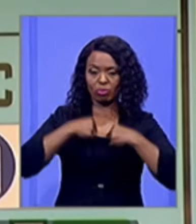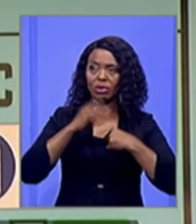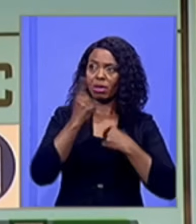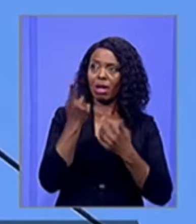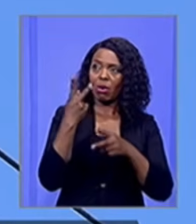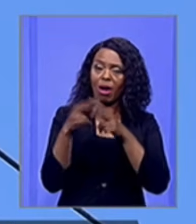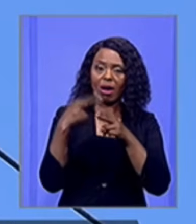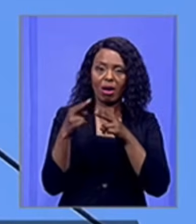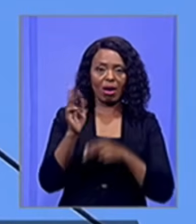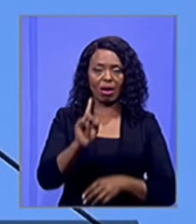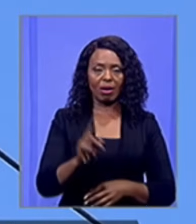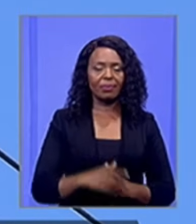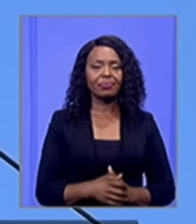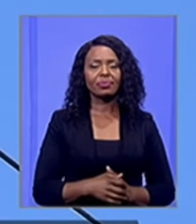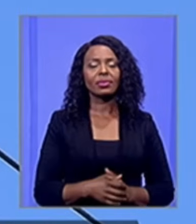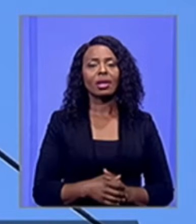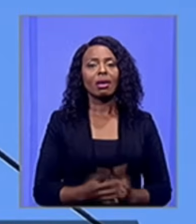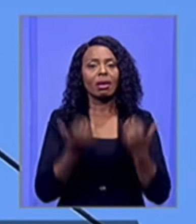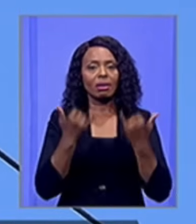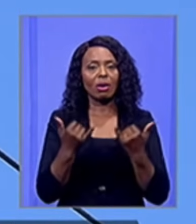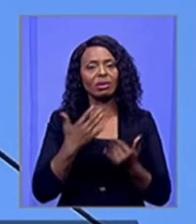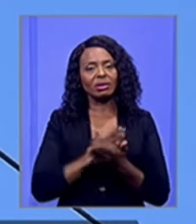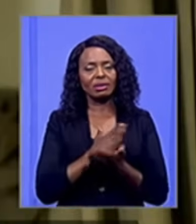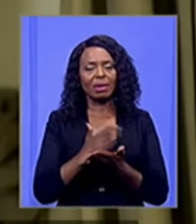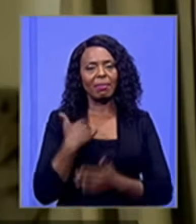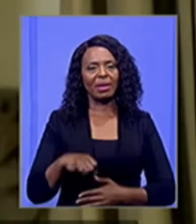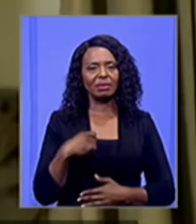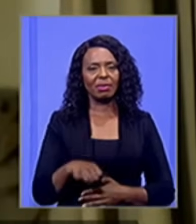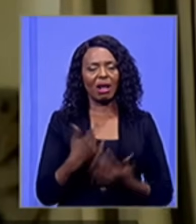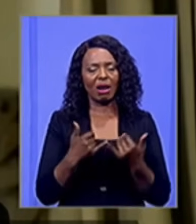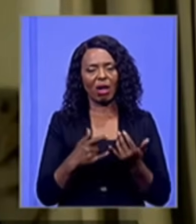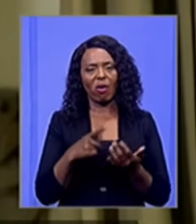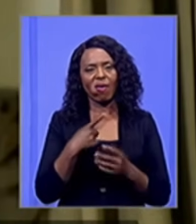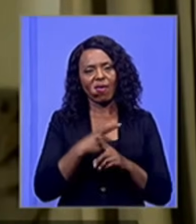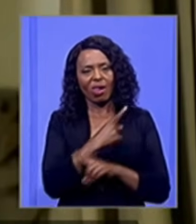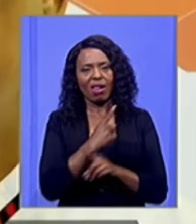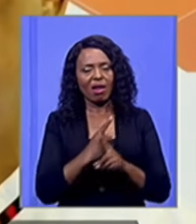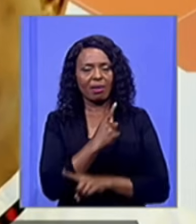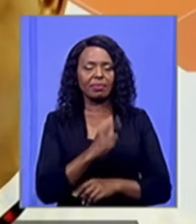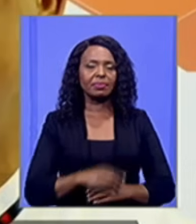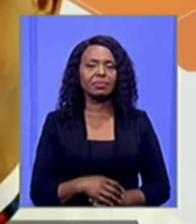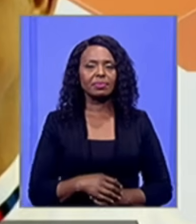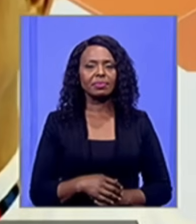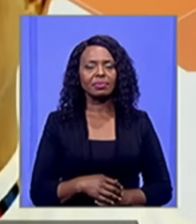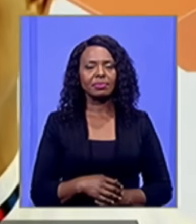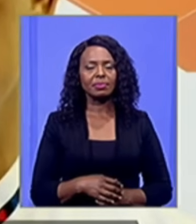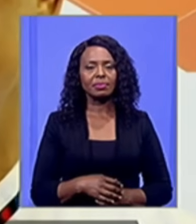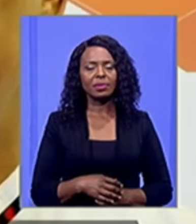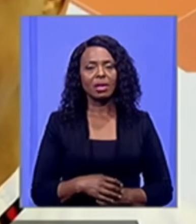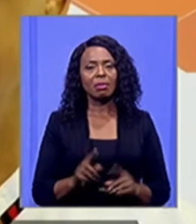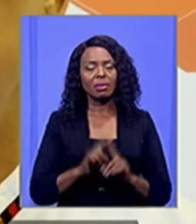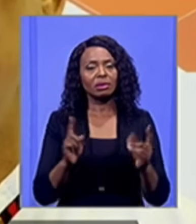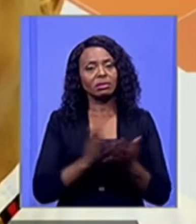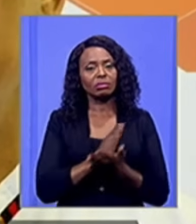bang ba bommasepala ho hlaloswa ha ba ntse ba etsa mekutu ya ho lefa mekitlane ya bona. A municipality like Ditaba has